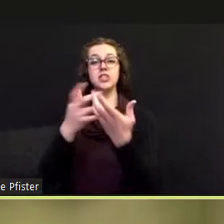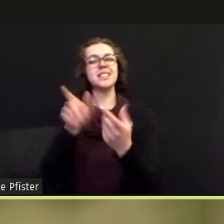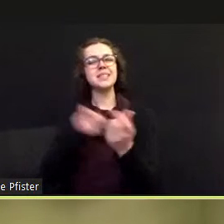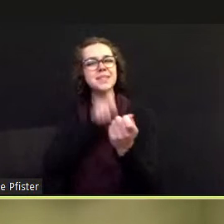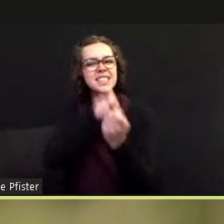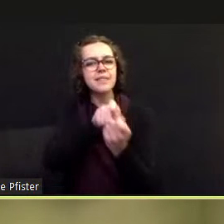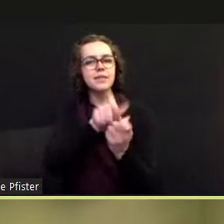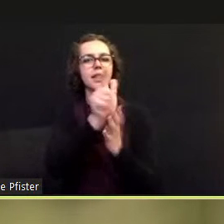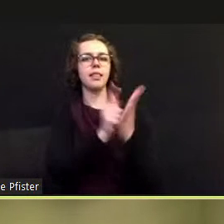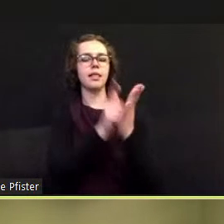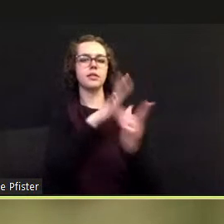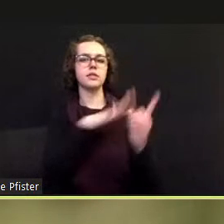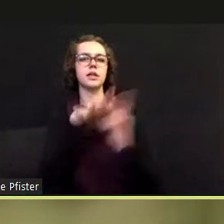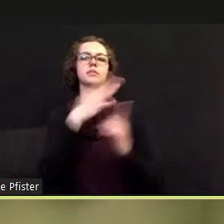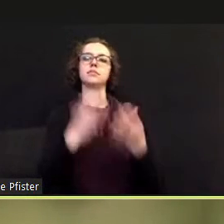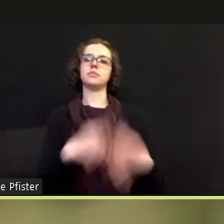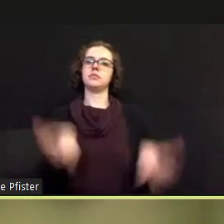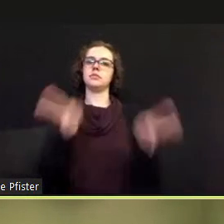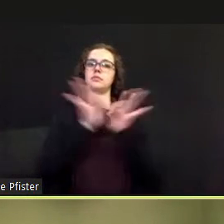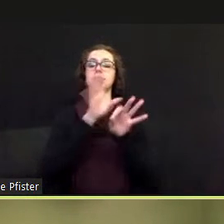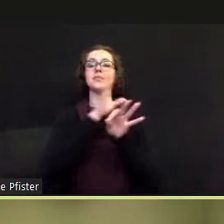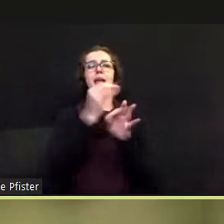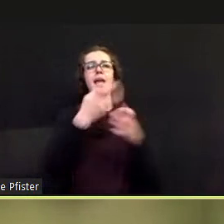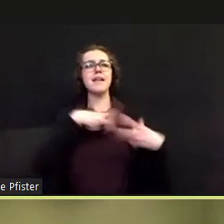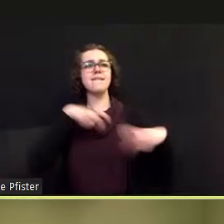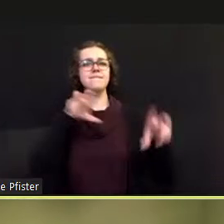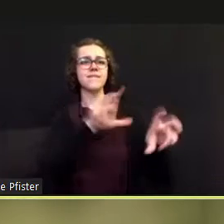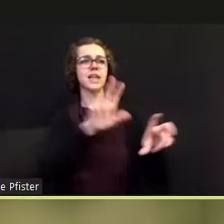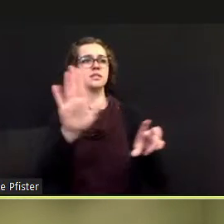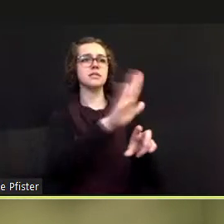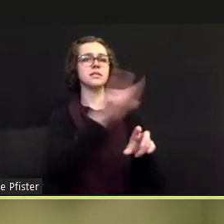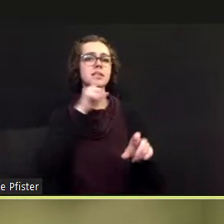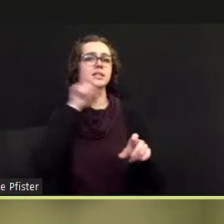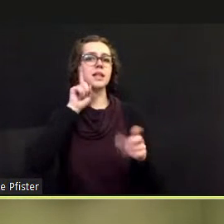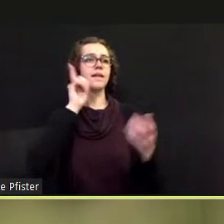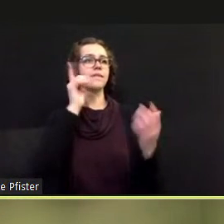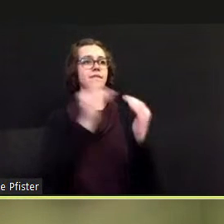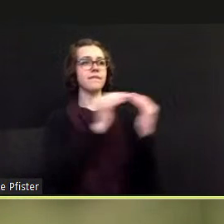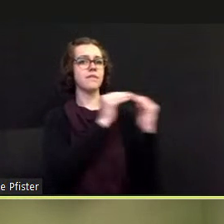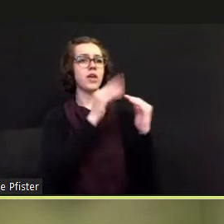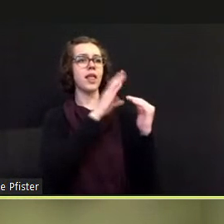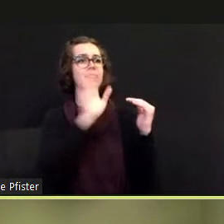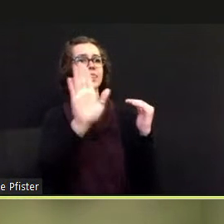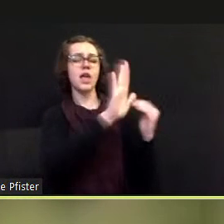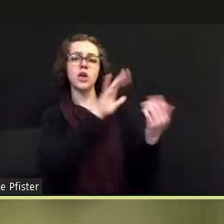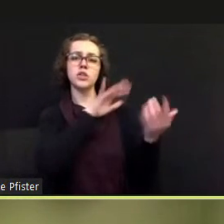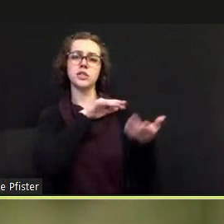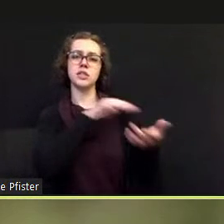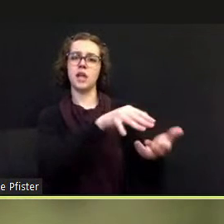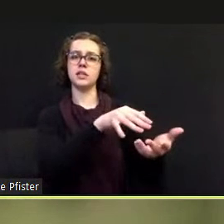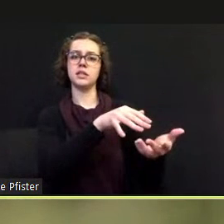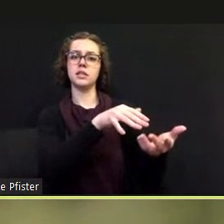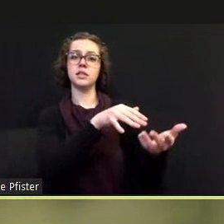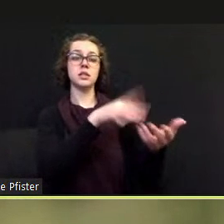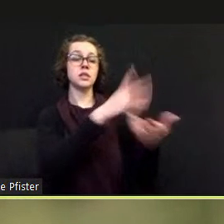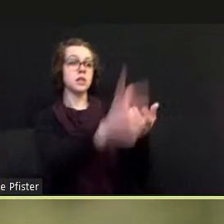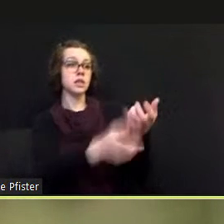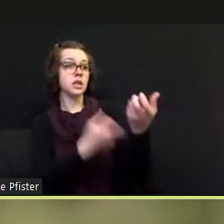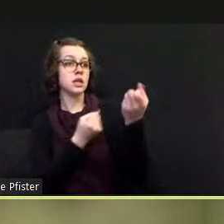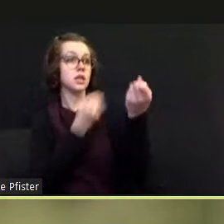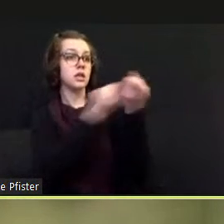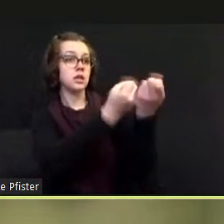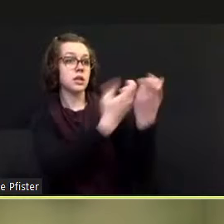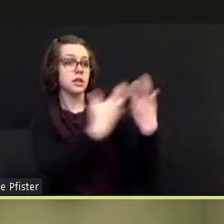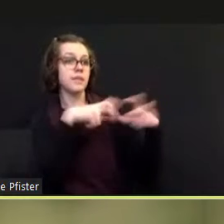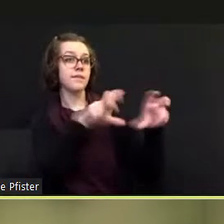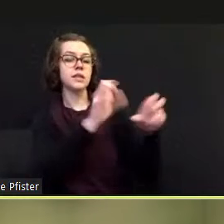also invest in our deaf colleagues and in their works, because by doing so, we can make sure that signed languages and signing